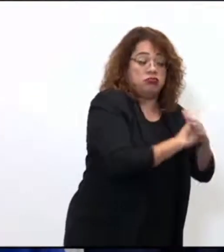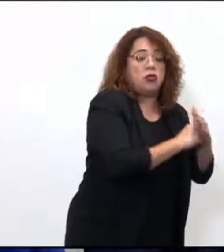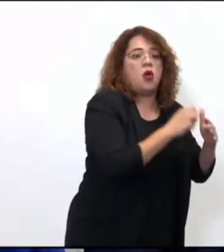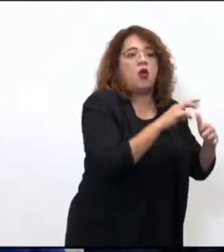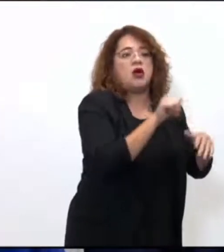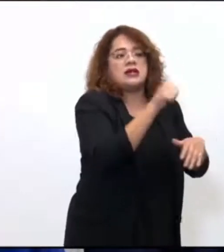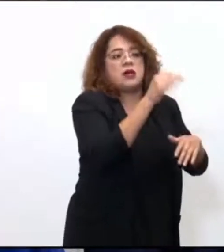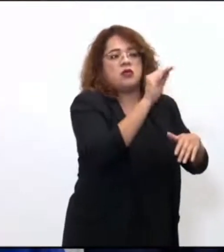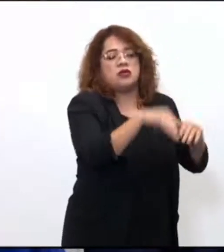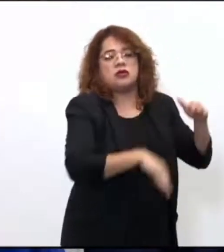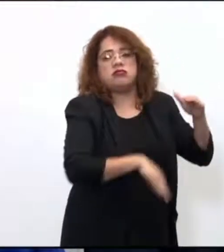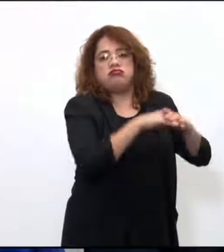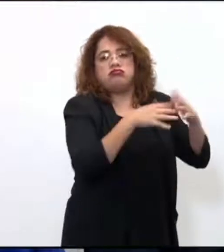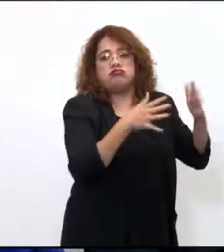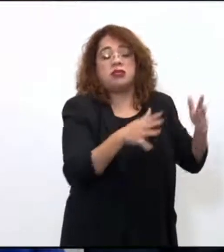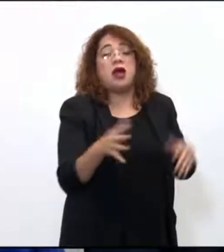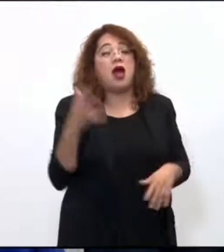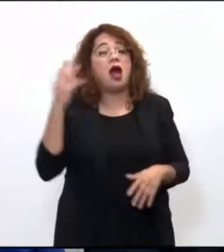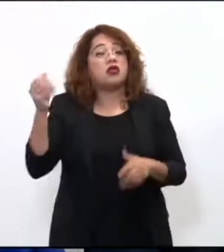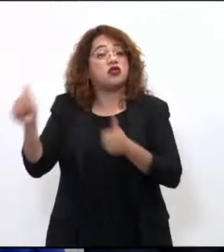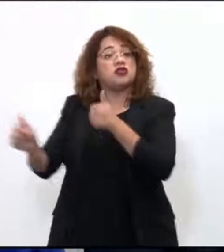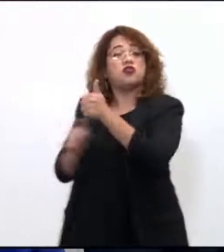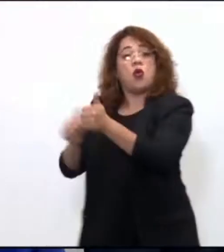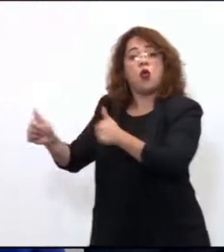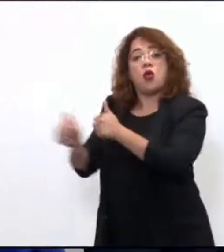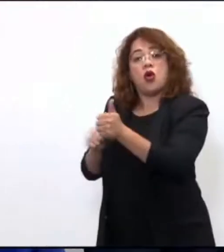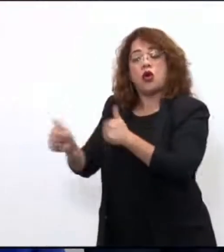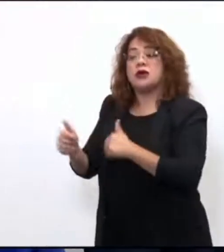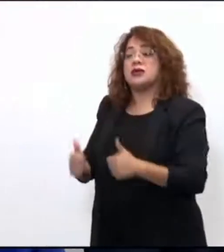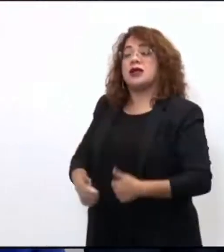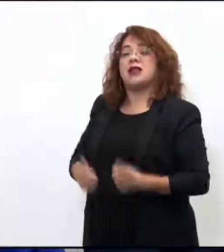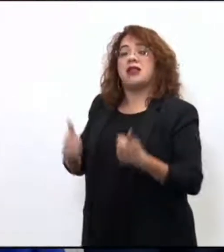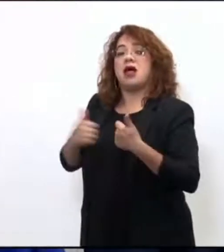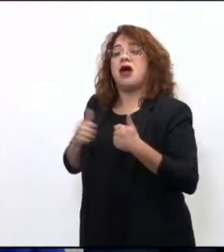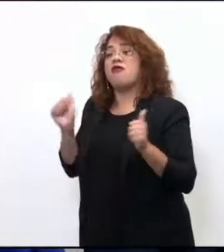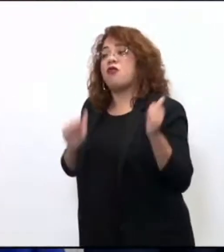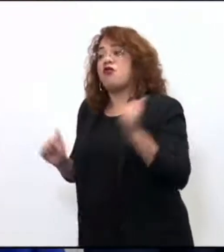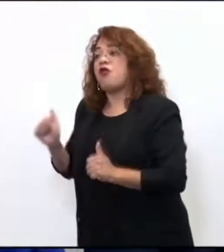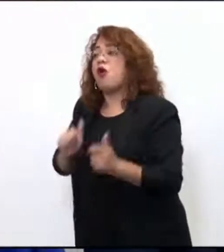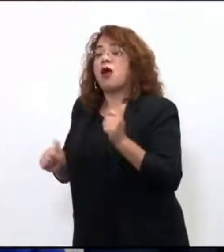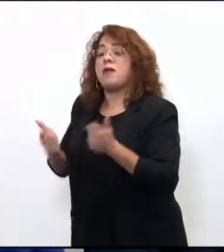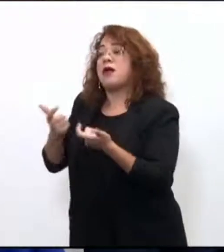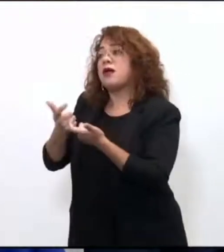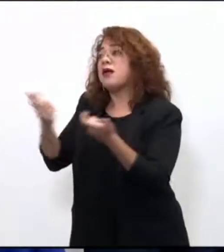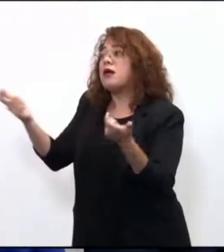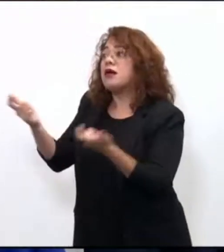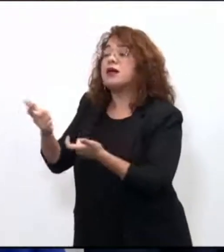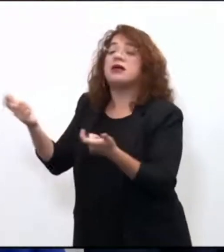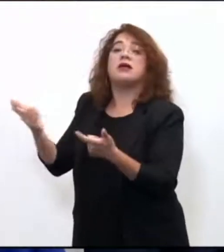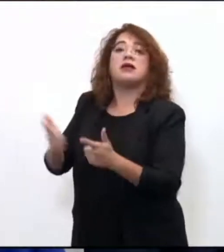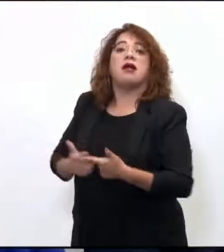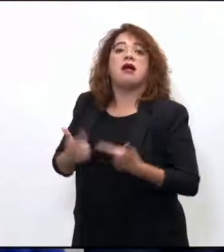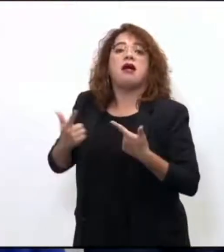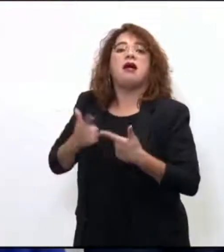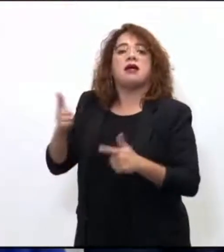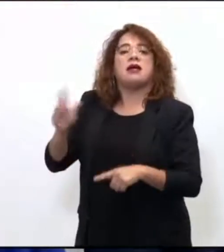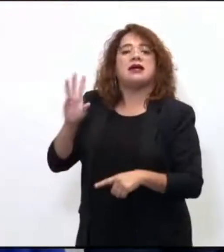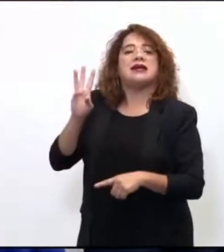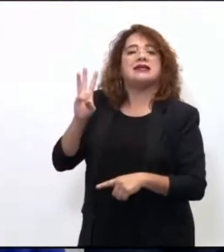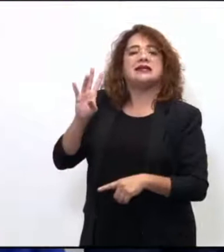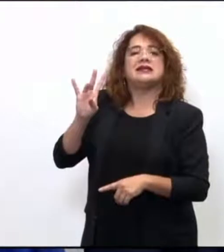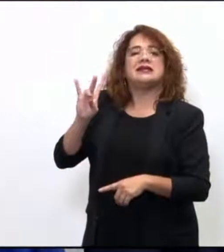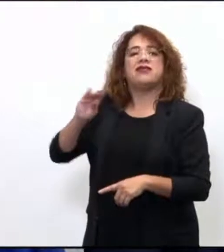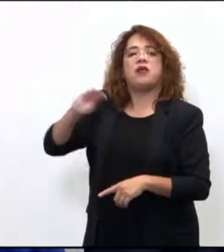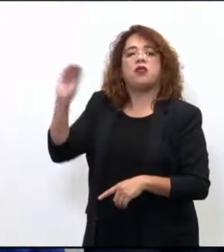Outdoor live events such as sports or live performances may operate with capacity limited to 67% of the